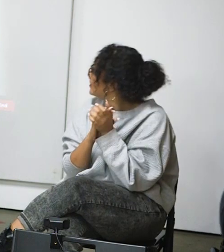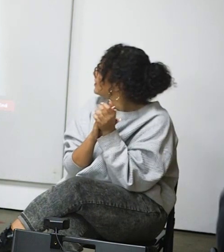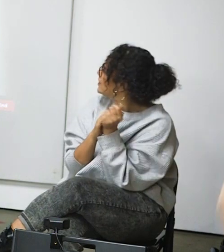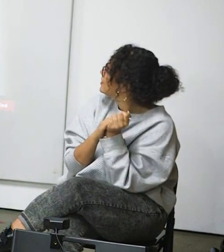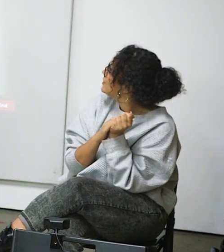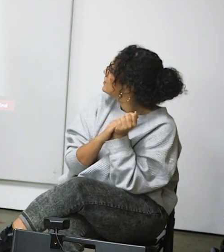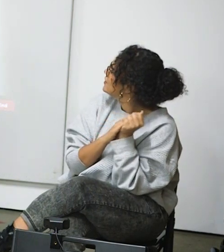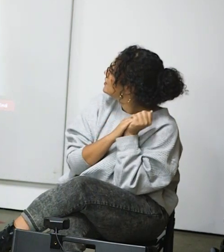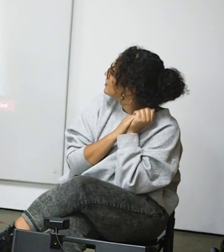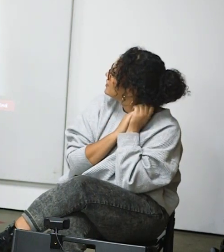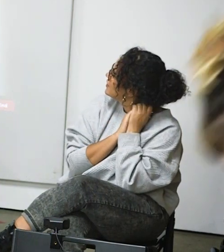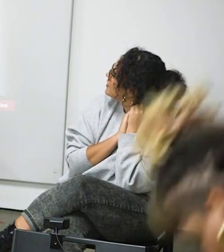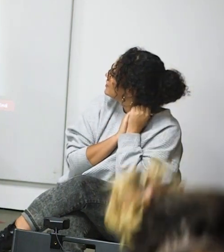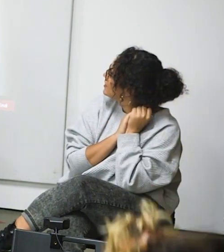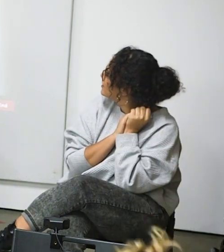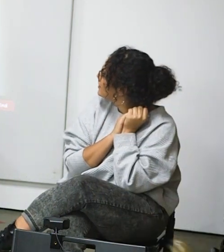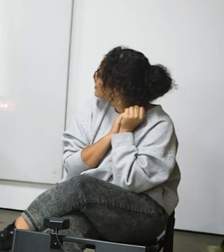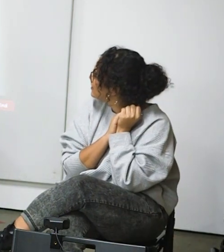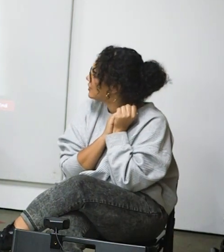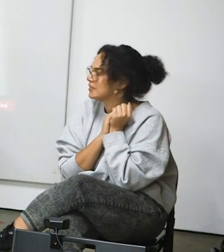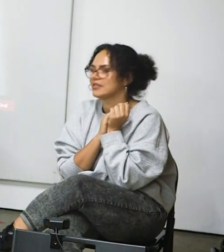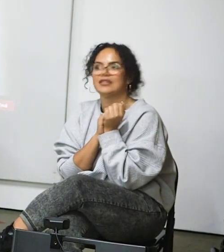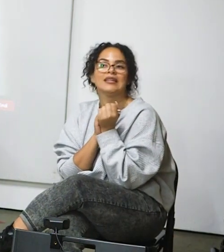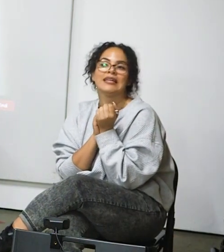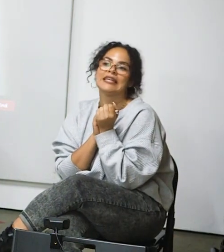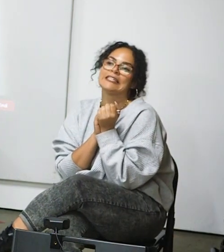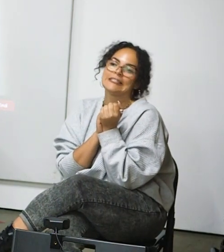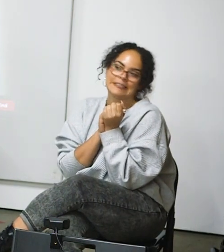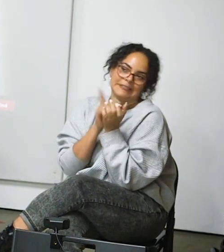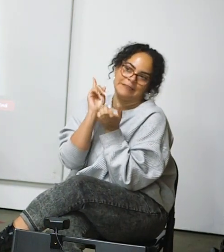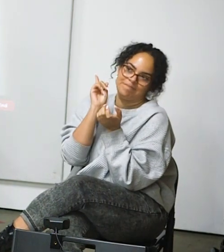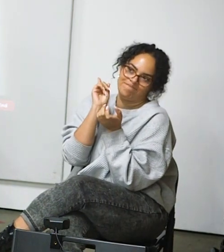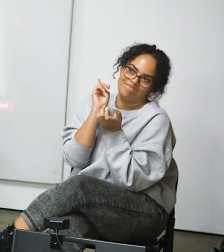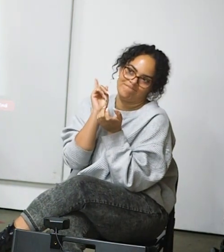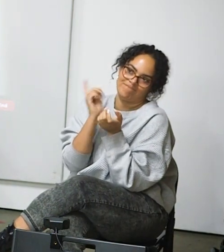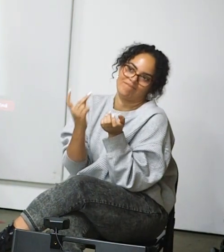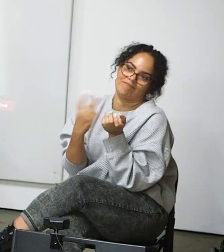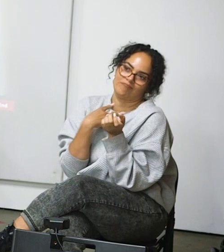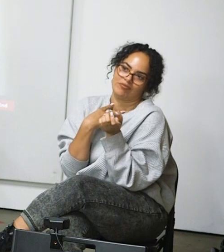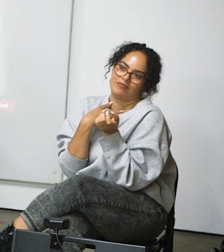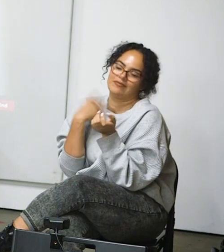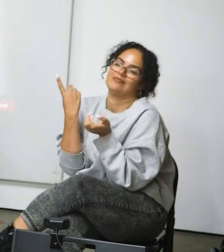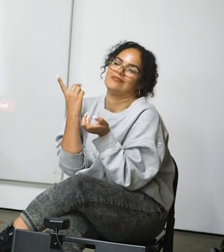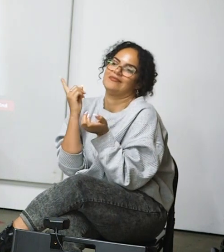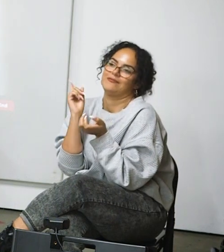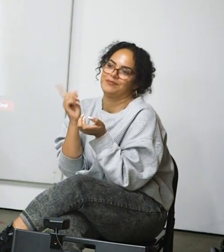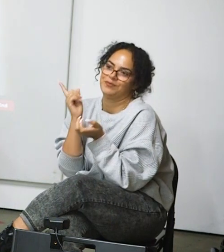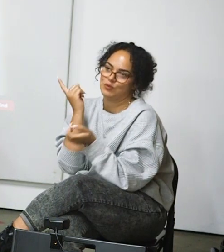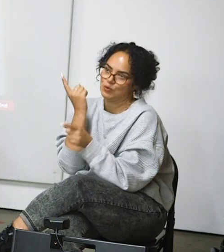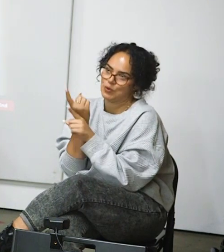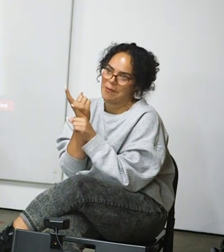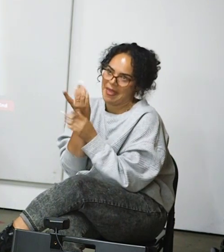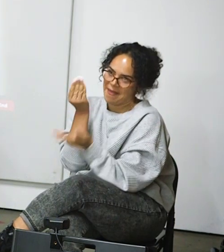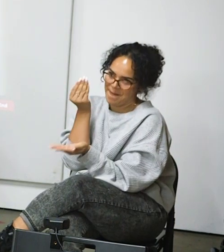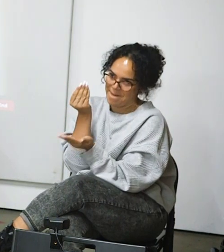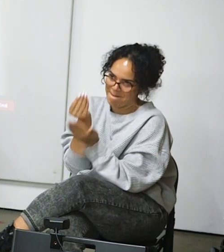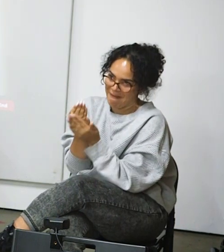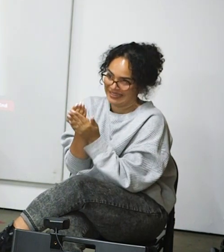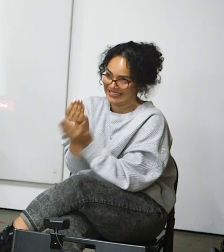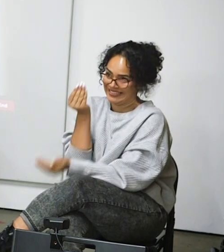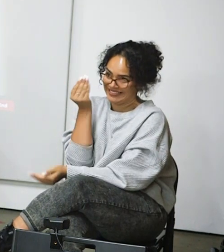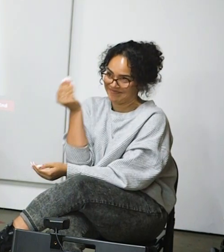some of it is going to be about money. I know that's really dull, but because it's about